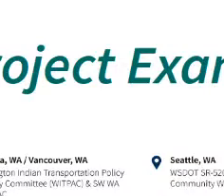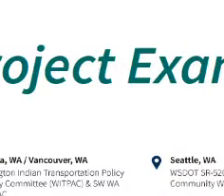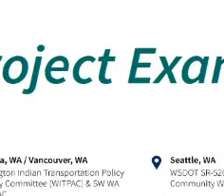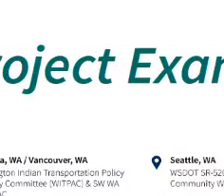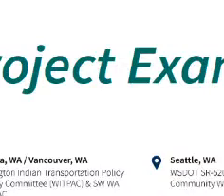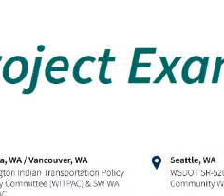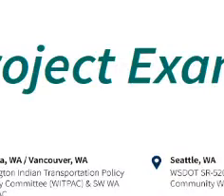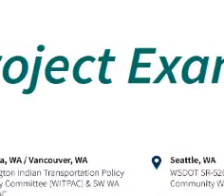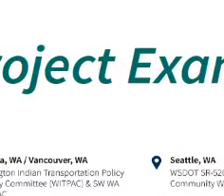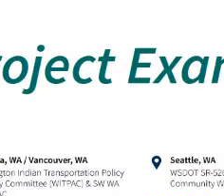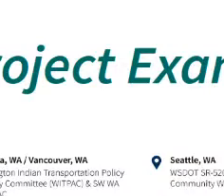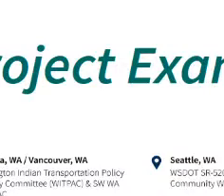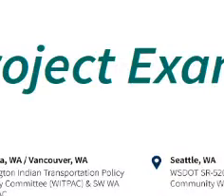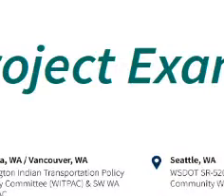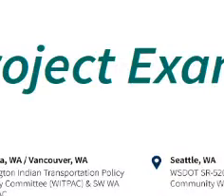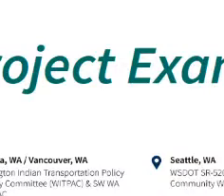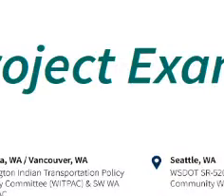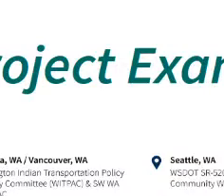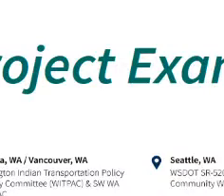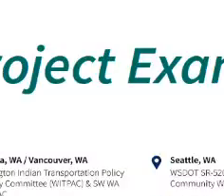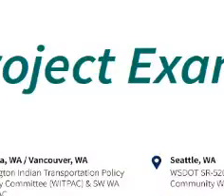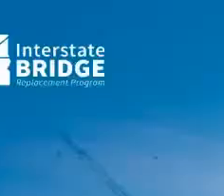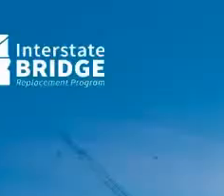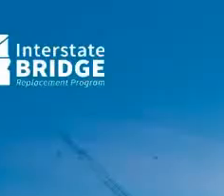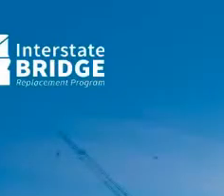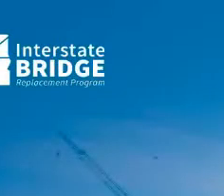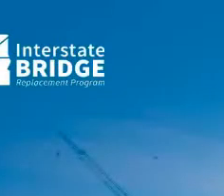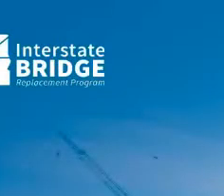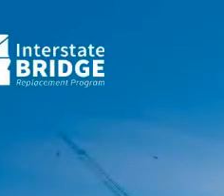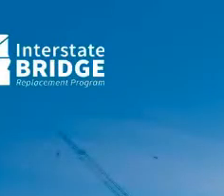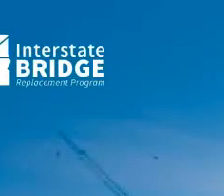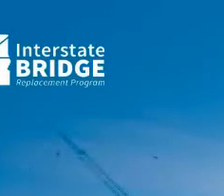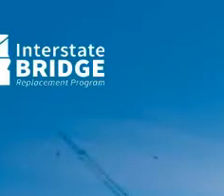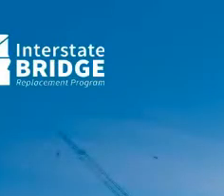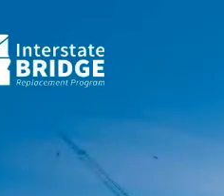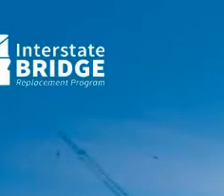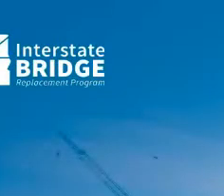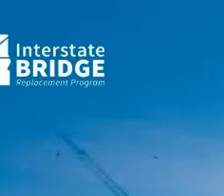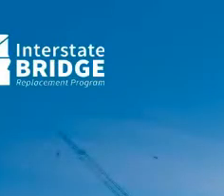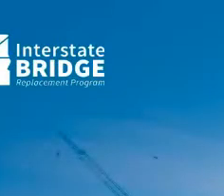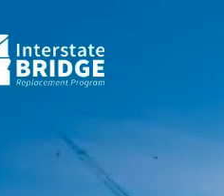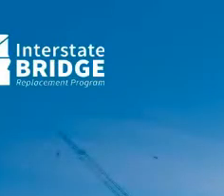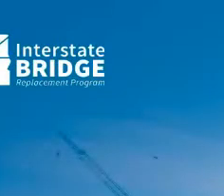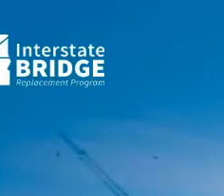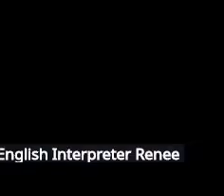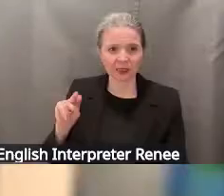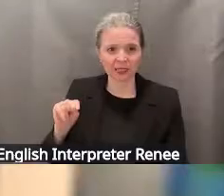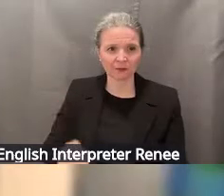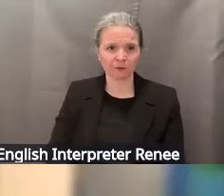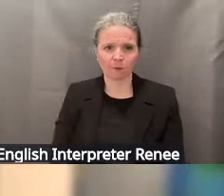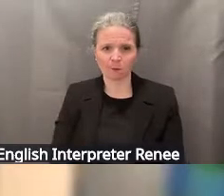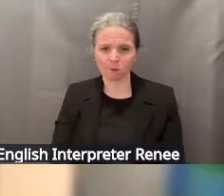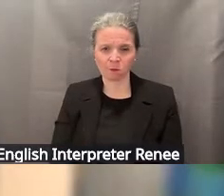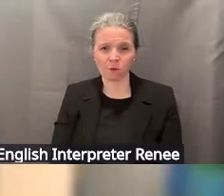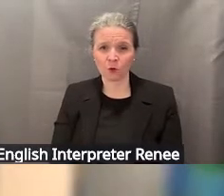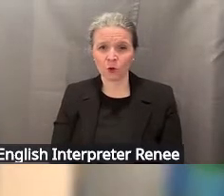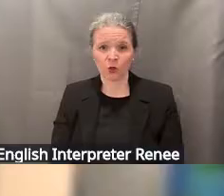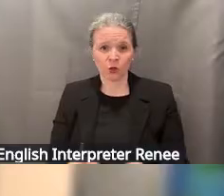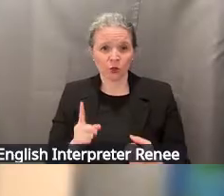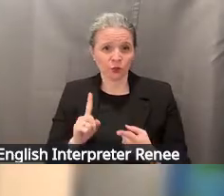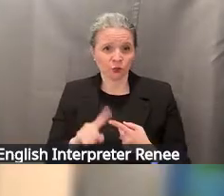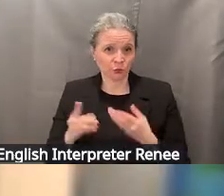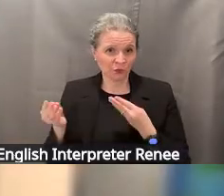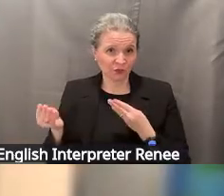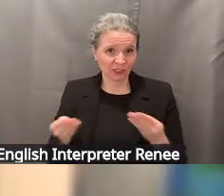Thanks, Awesome. Megan. So I want to pass to Lynn to